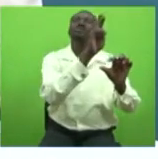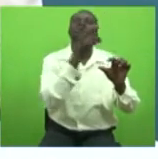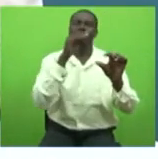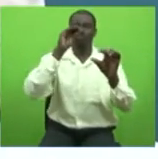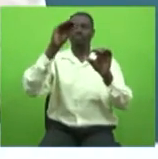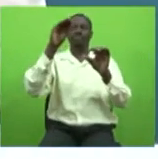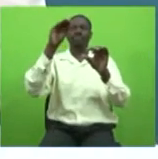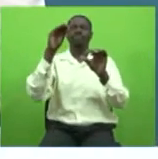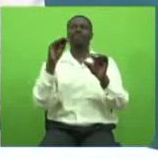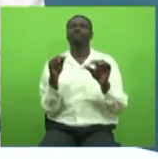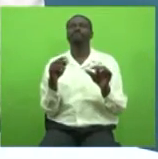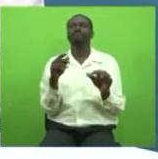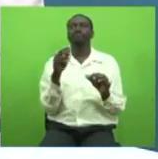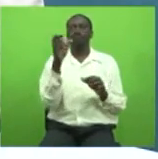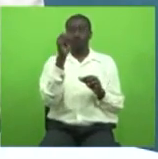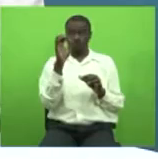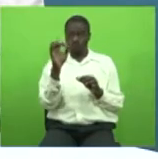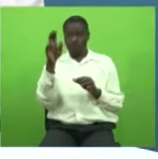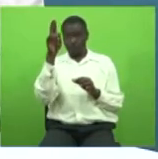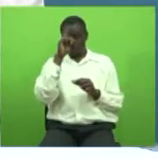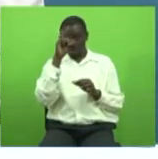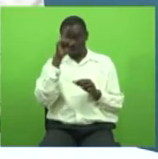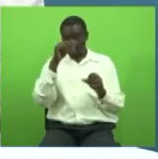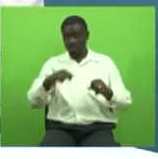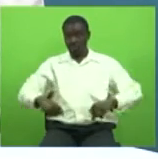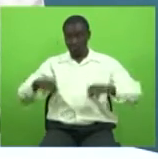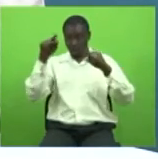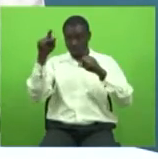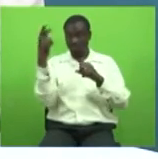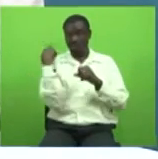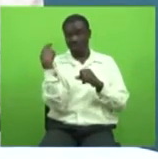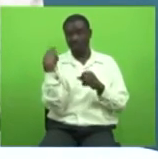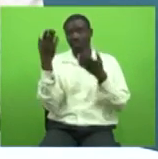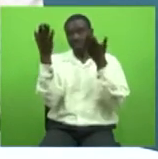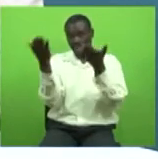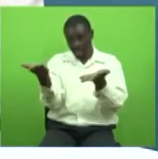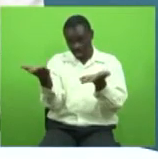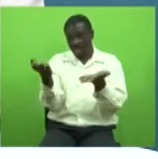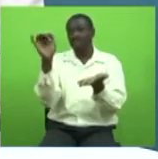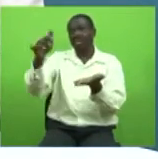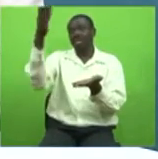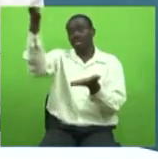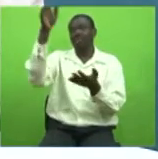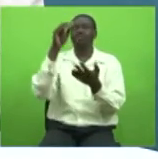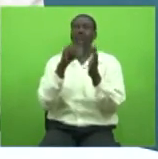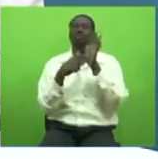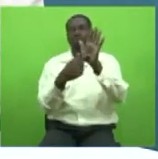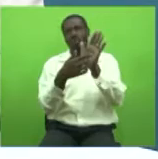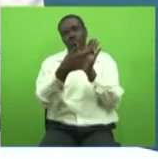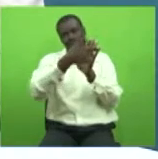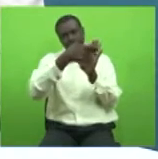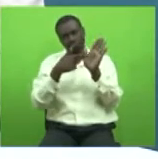So the police officer or the officer who is commanding that station should indicate the station from